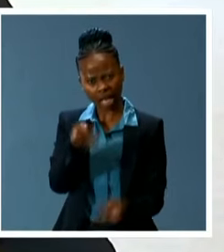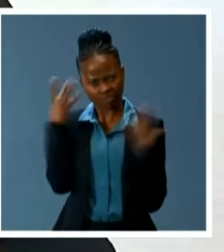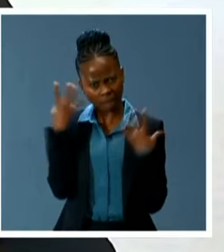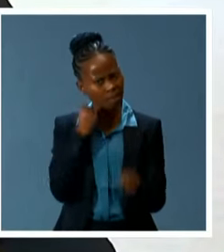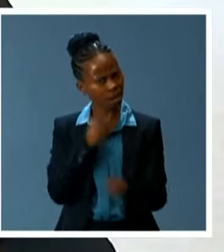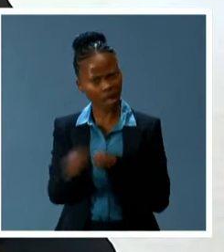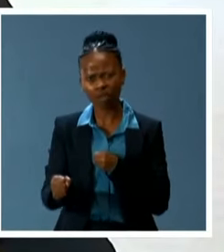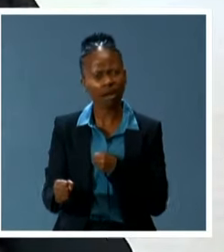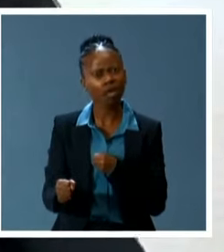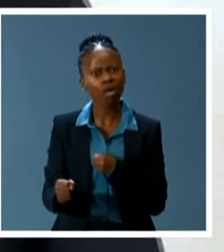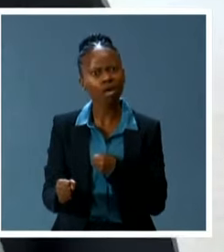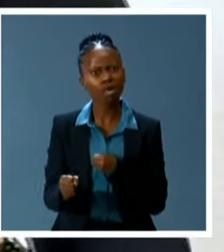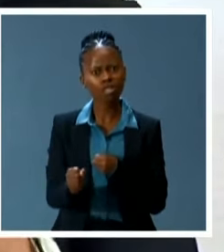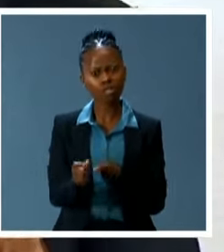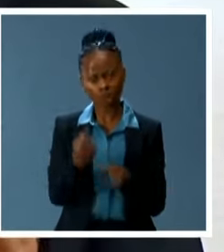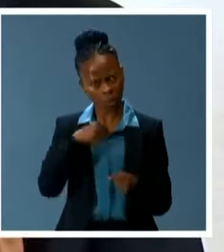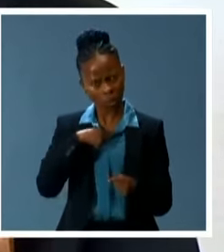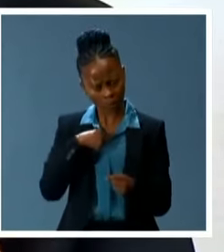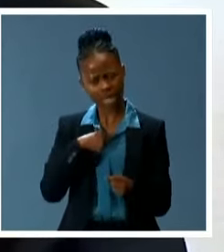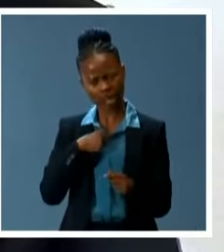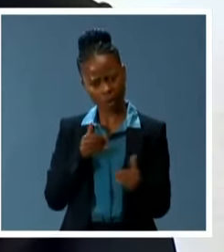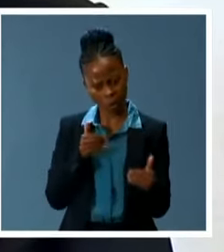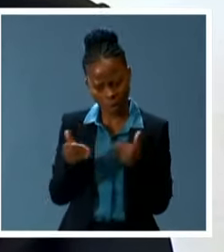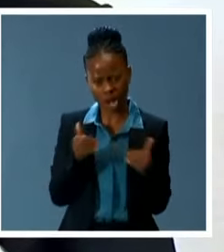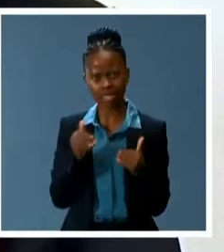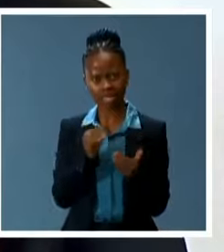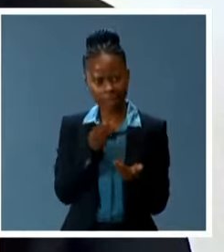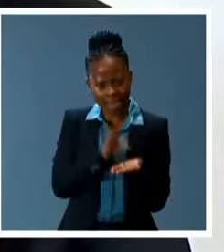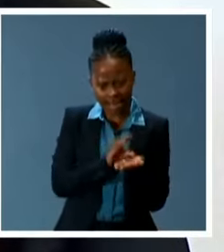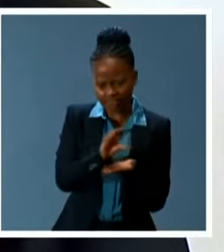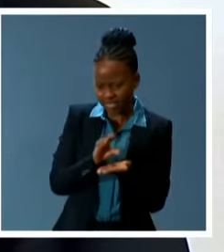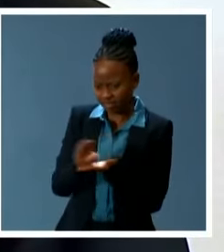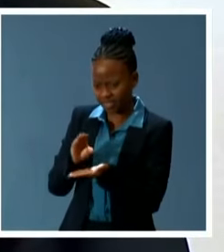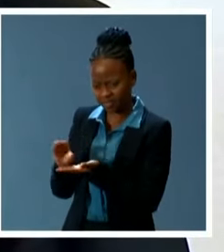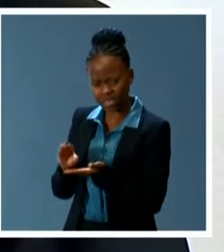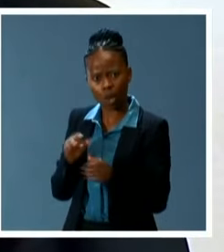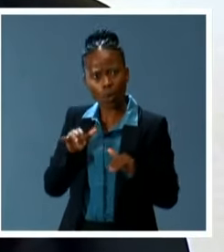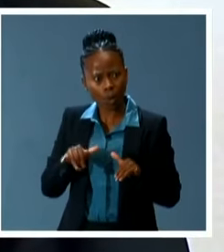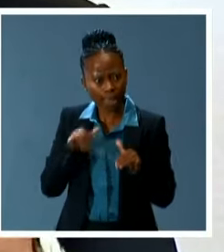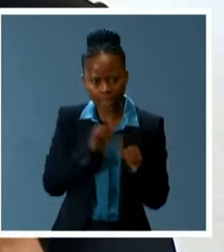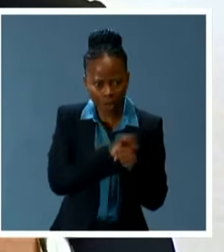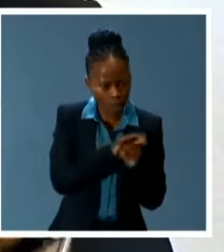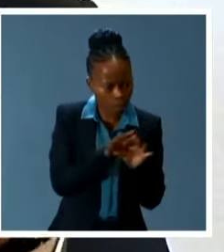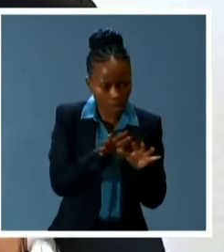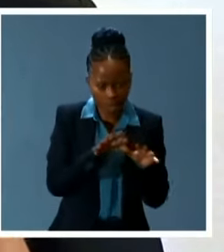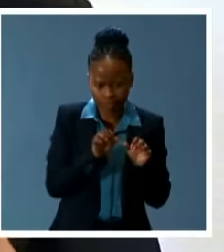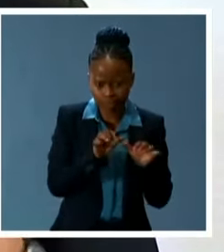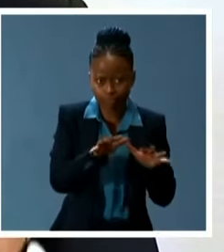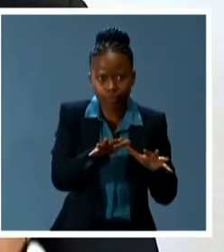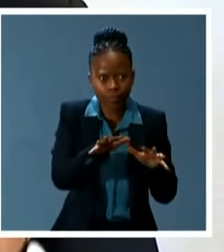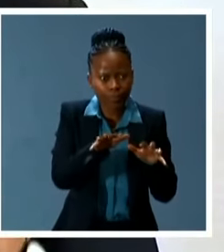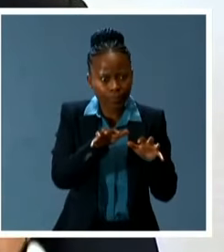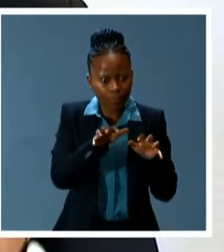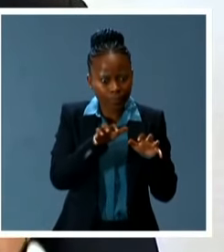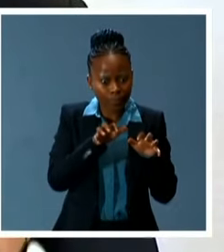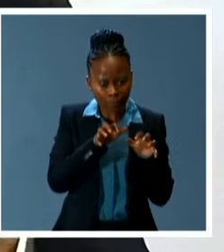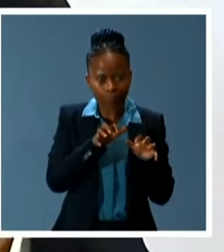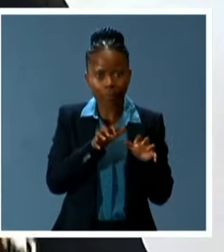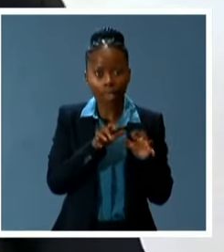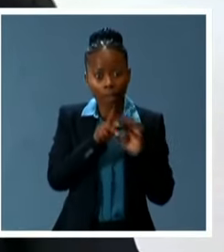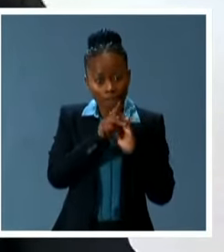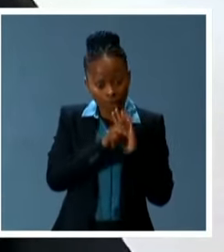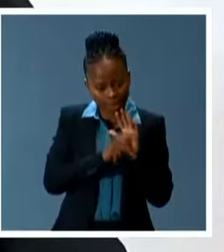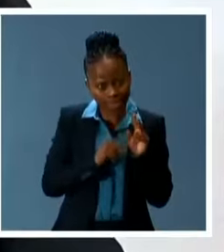developing world. Let's organize those investments that will be made for the recovery to make sure that they are based in the principles and in the policies